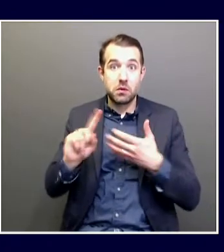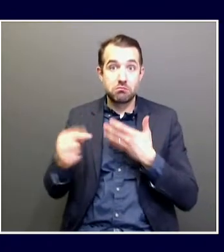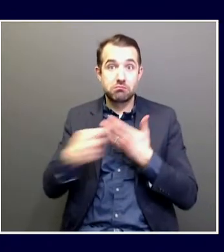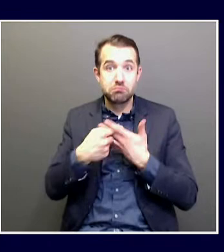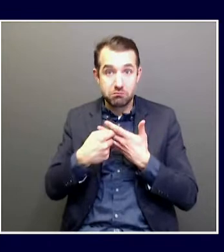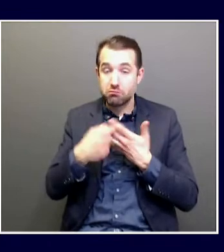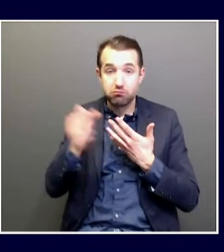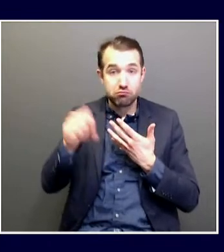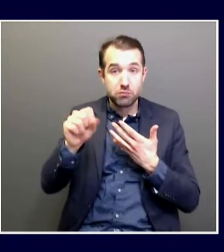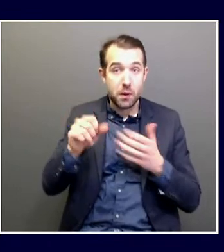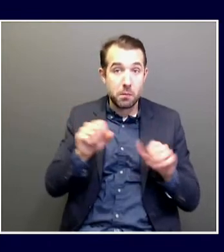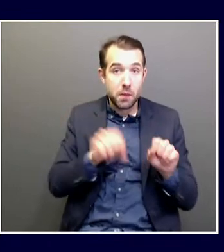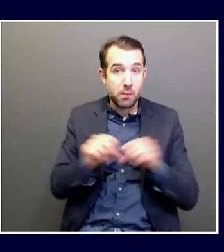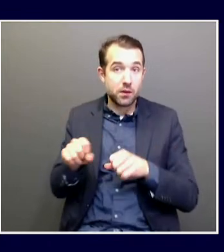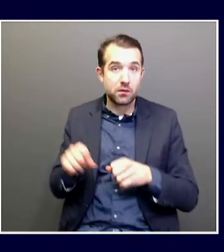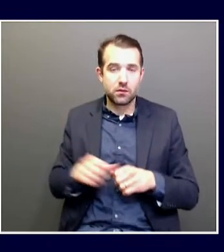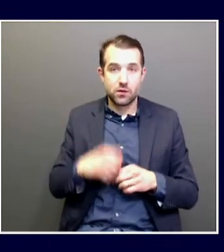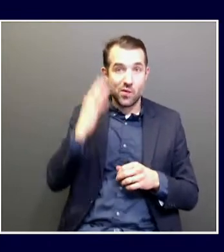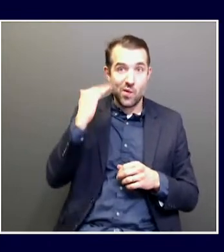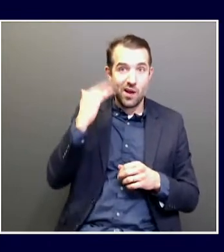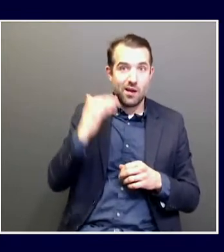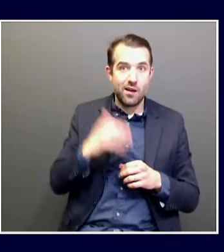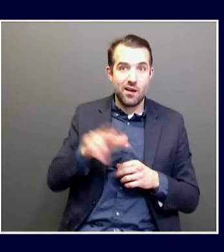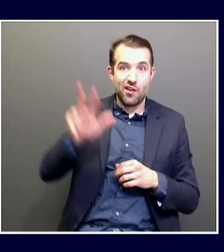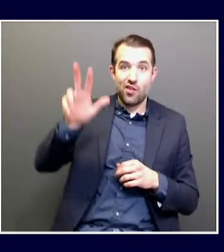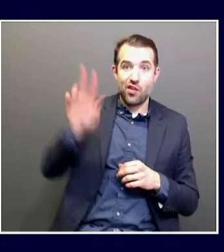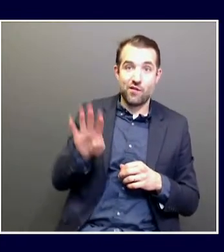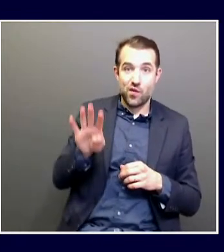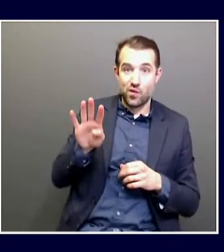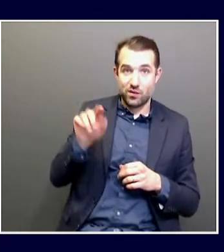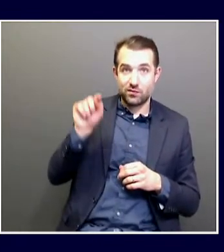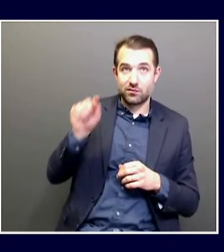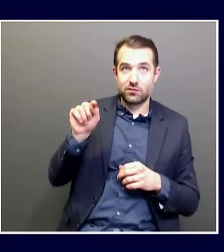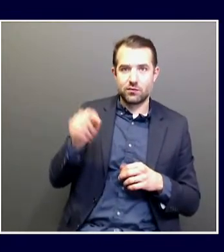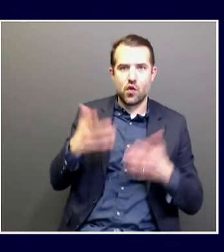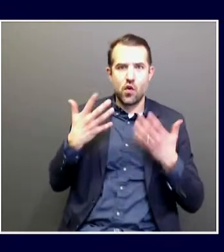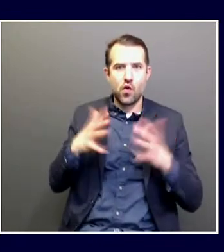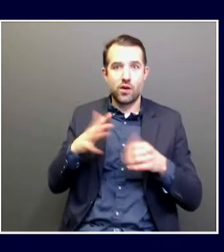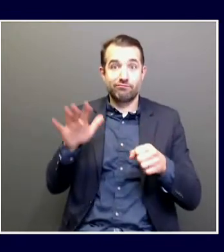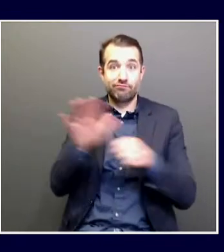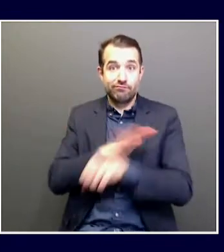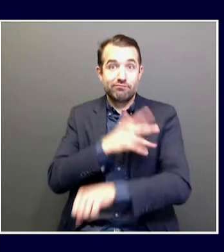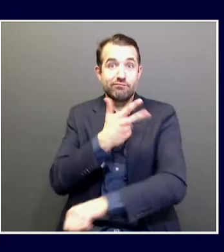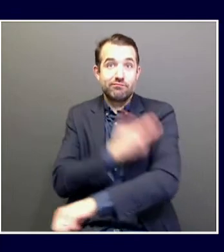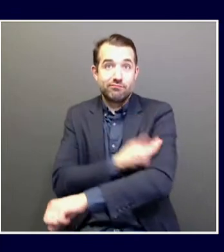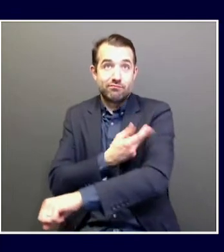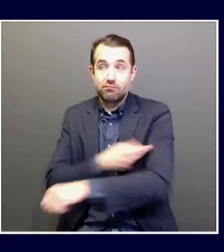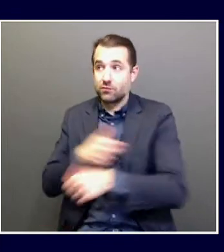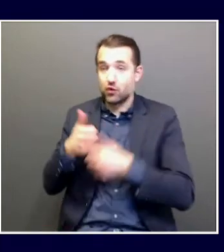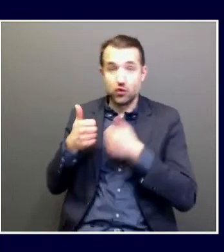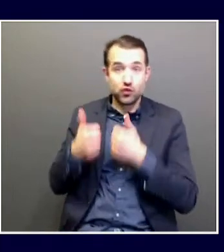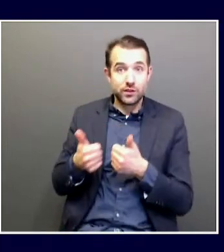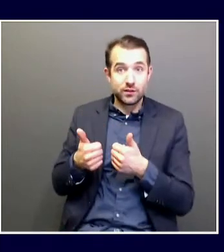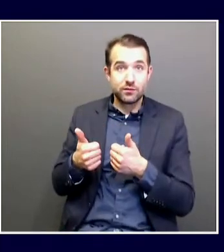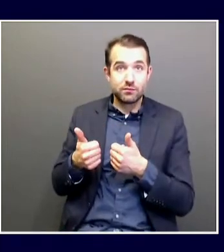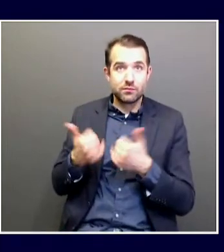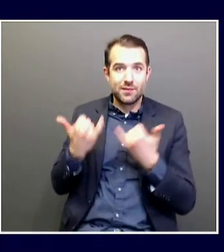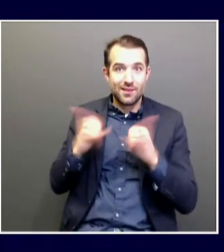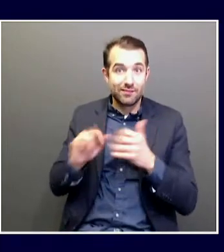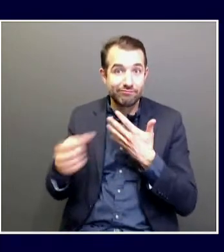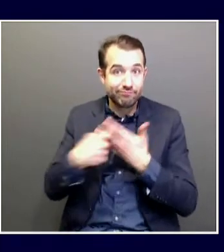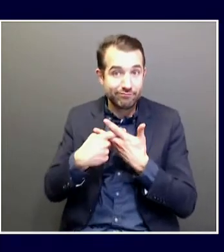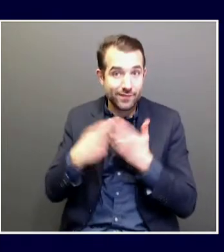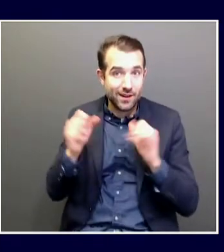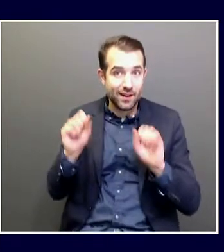every 4 people to begin with are already fully vaccinated. So this is an example of where